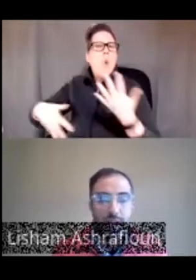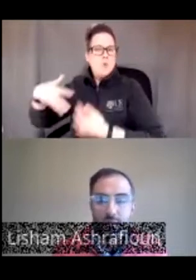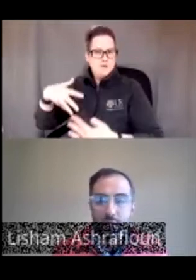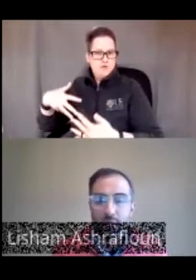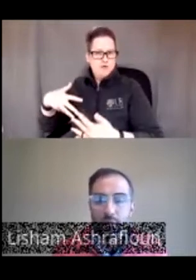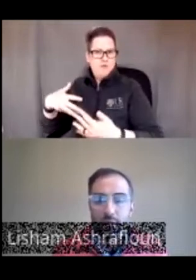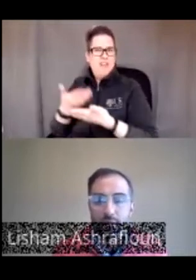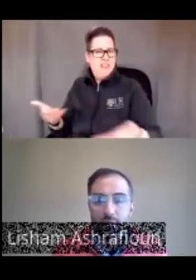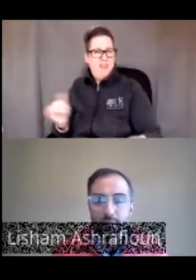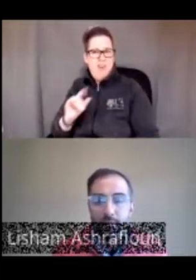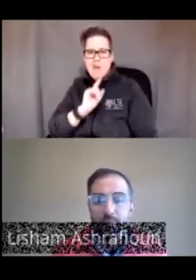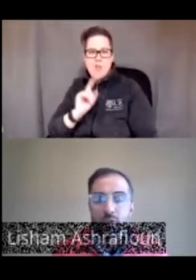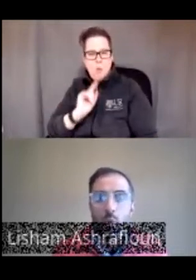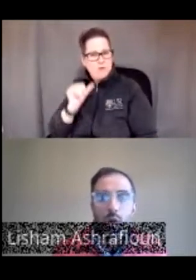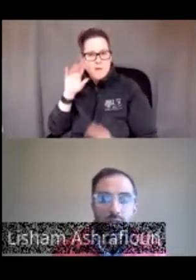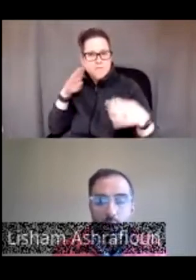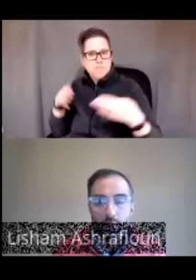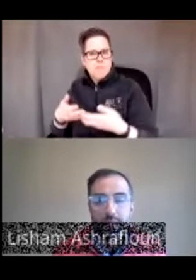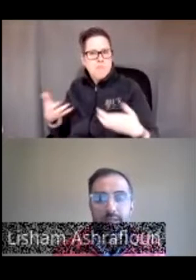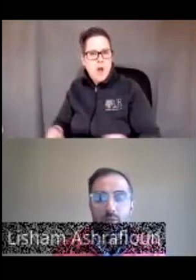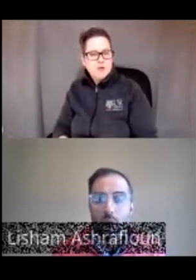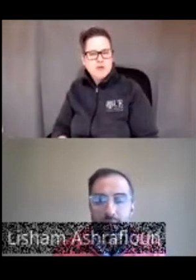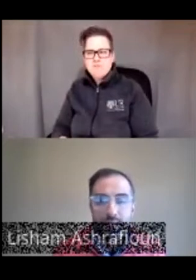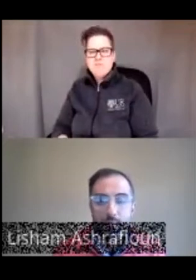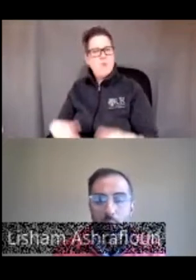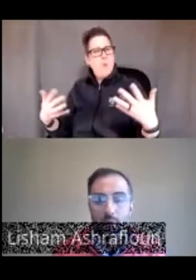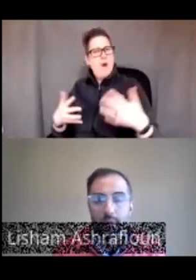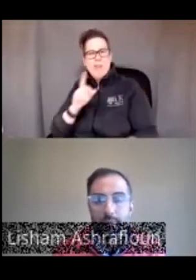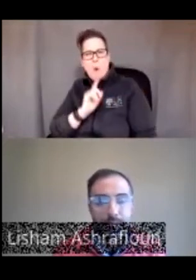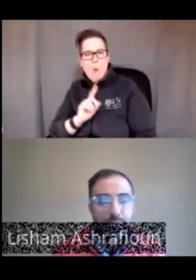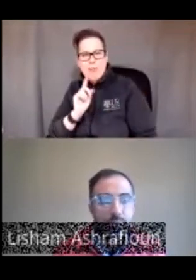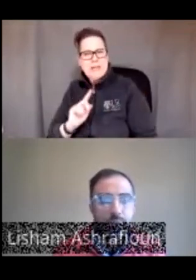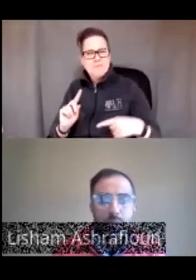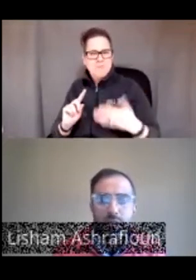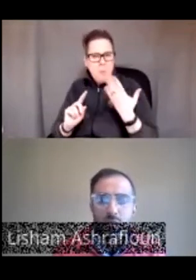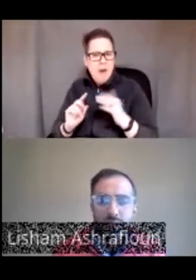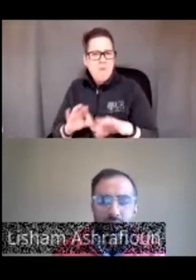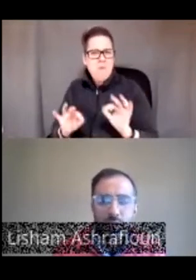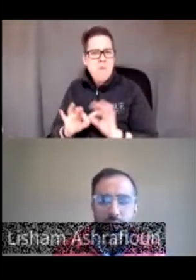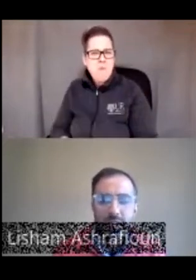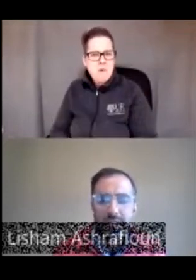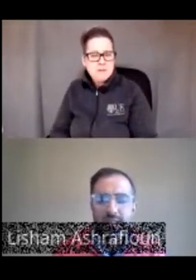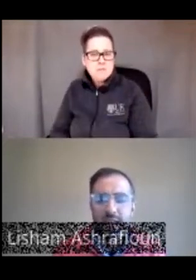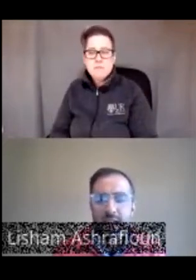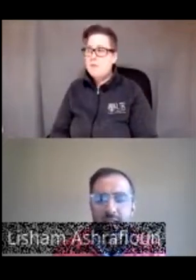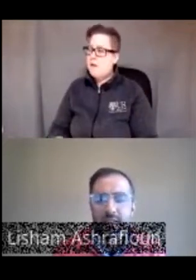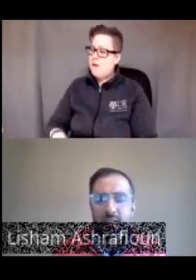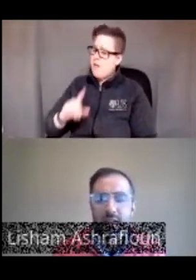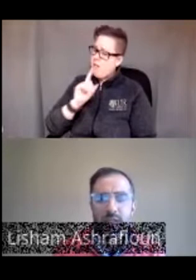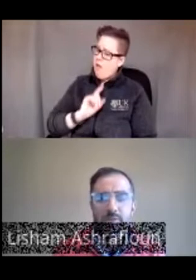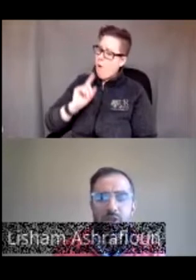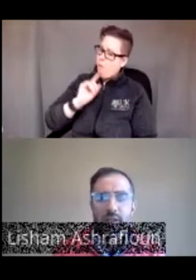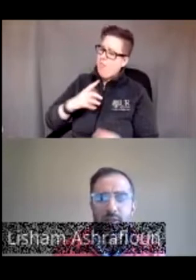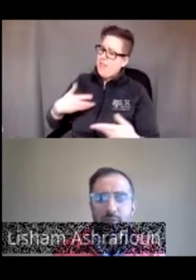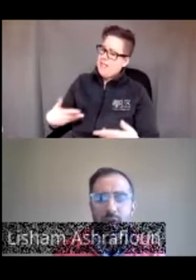psychosocial factors like loneliness. So what is loneliness and why is it important? And so we think of loneliness as